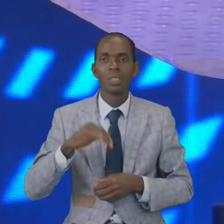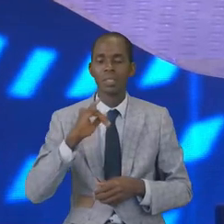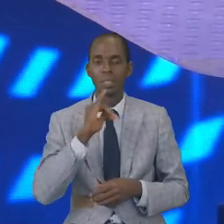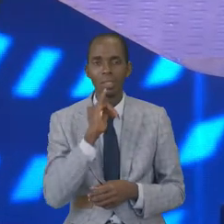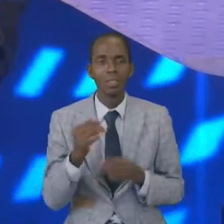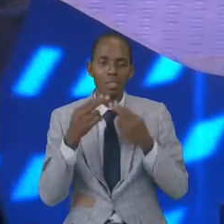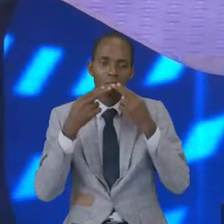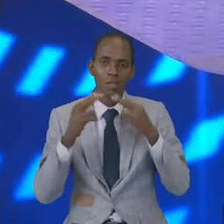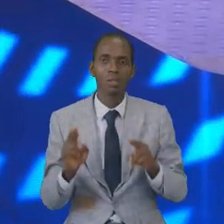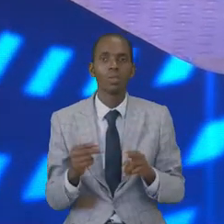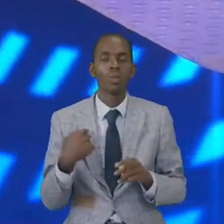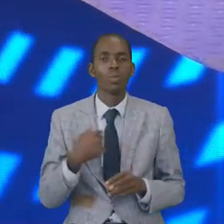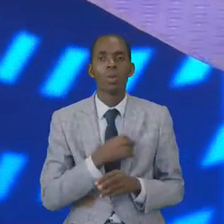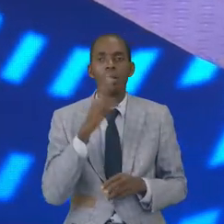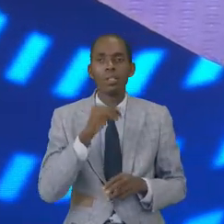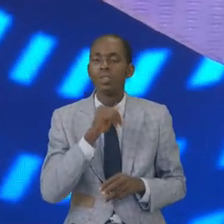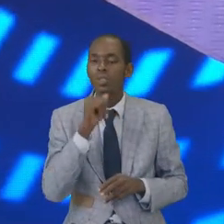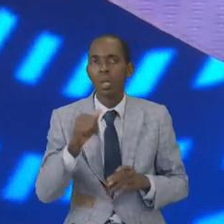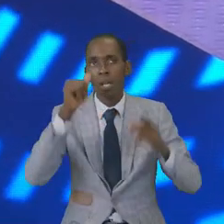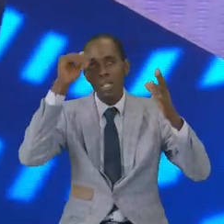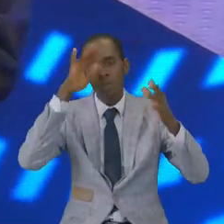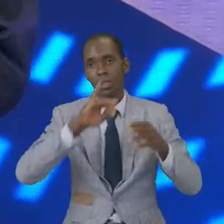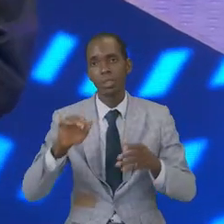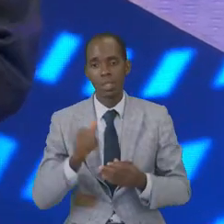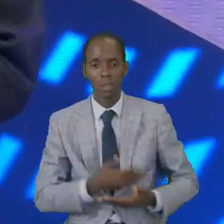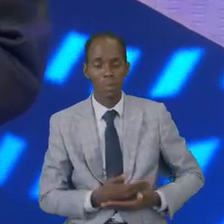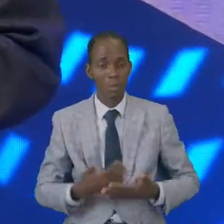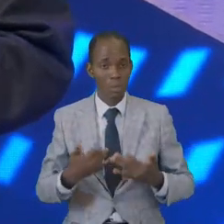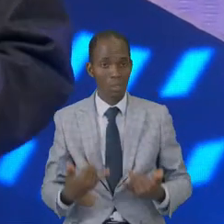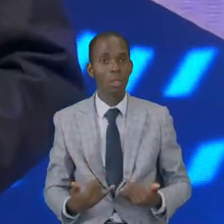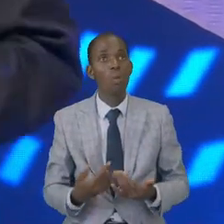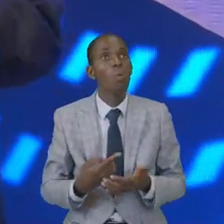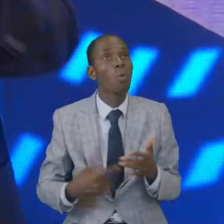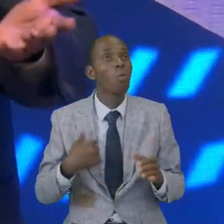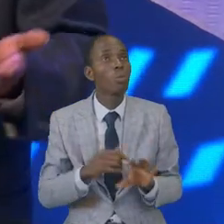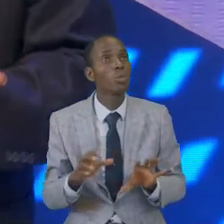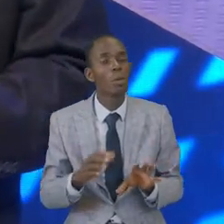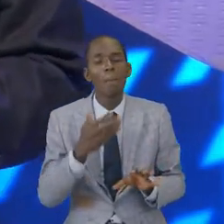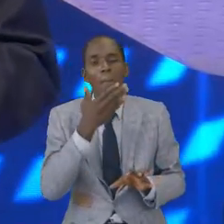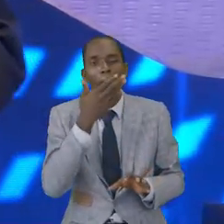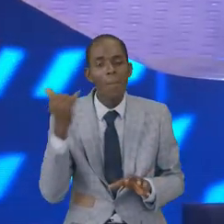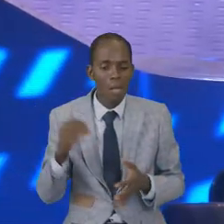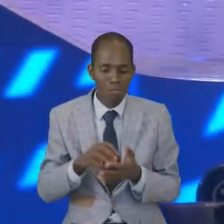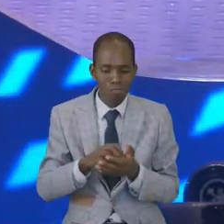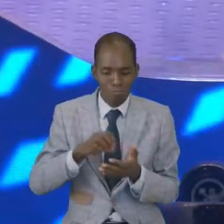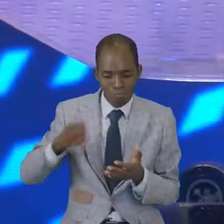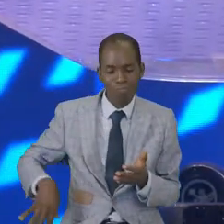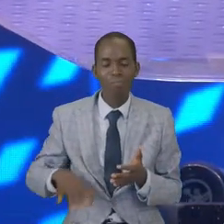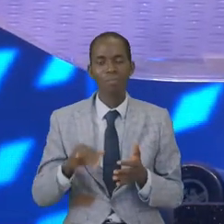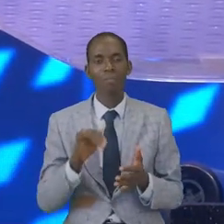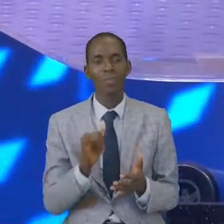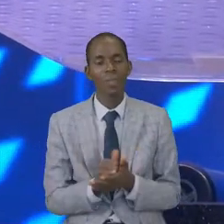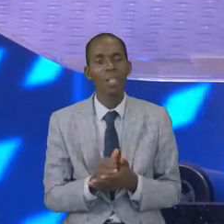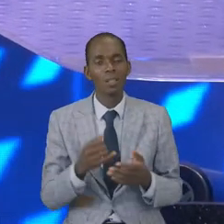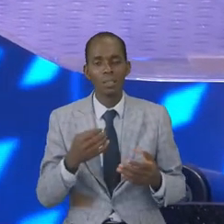innocent. We're not expecting a baby now. So what do? They go to shed innocent blood.